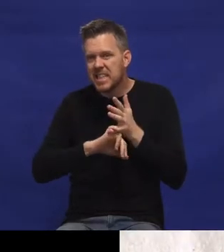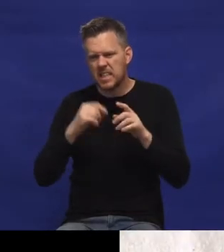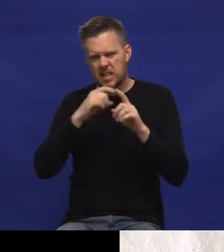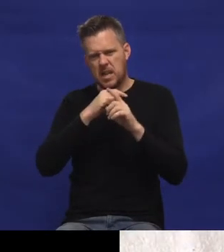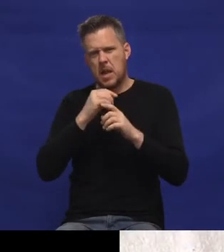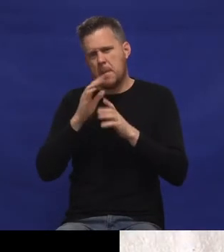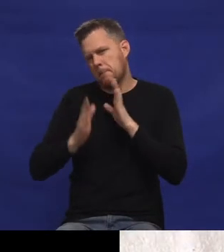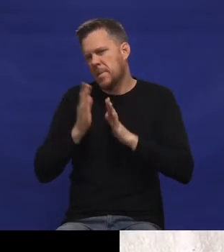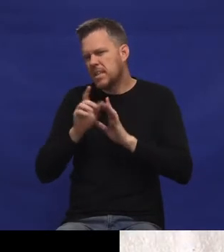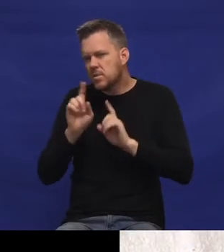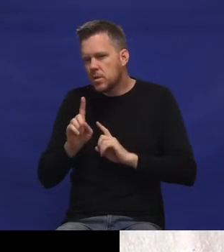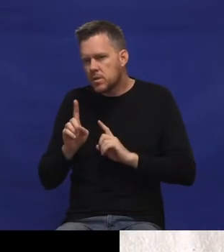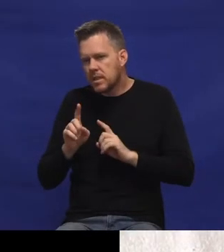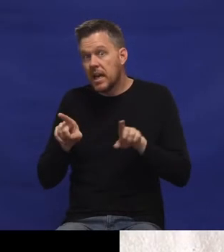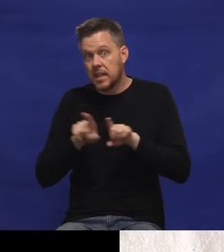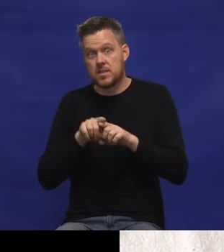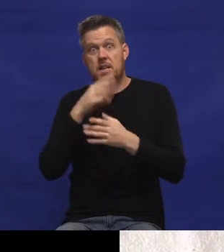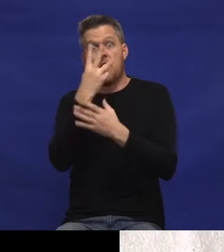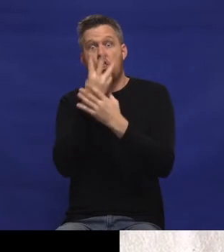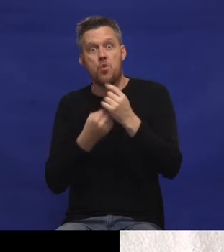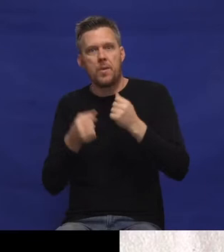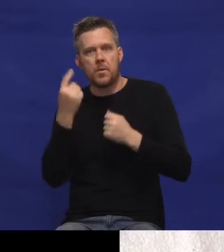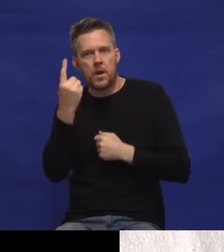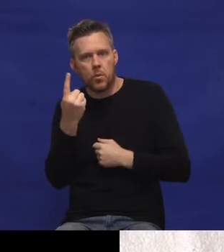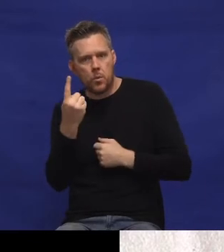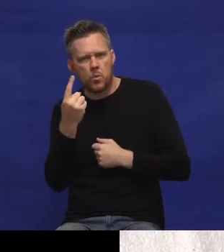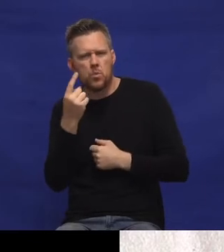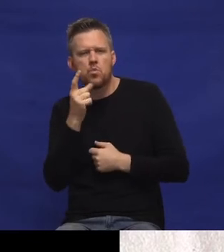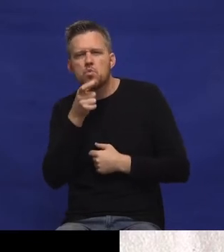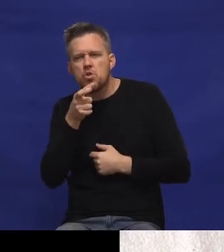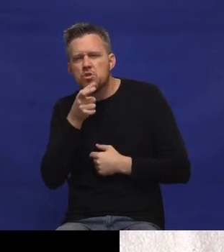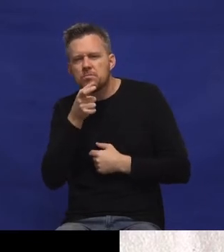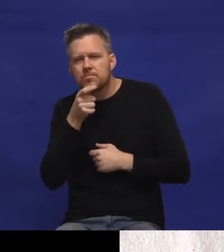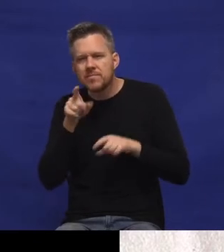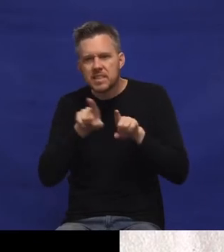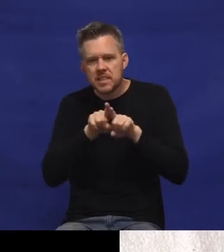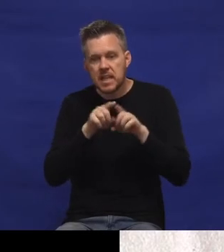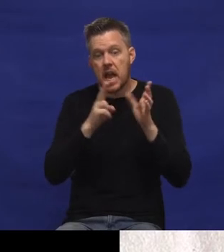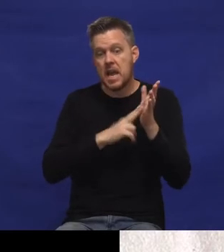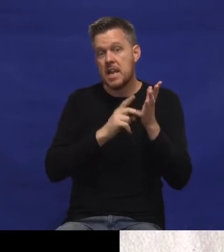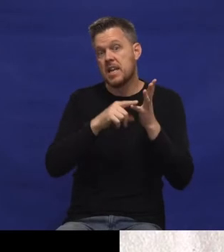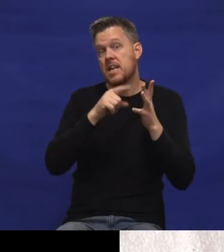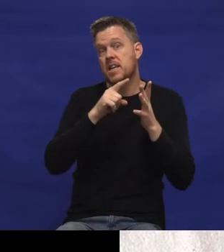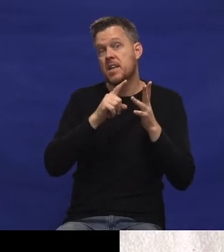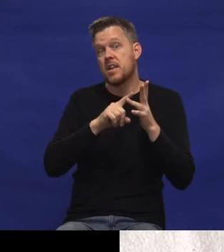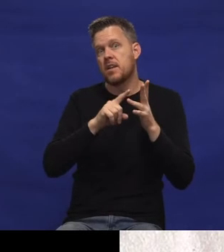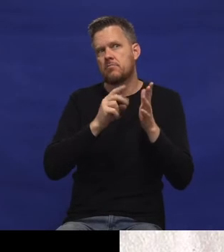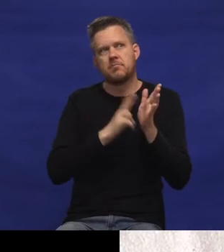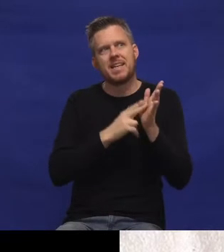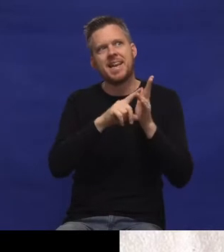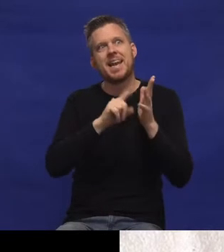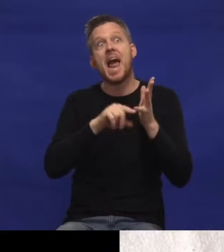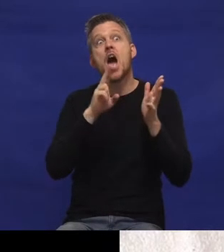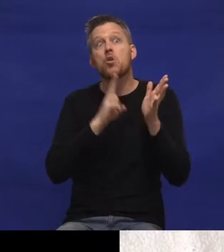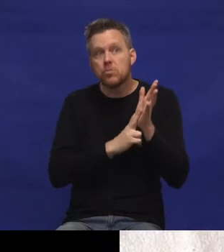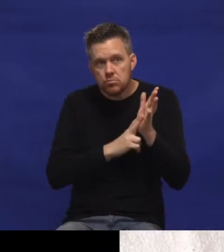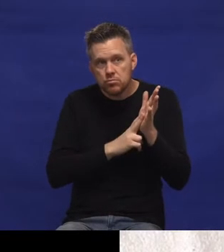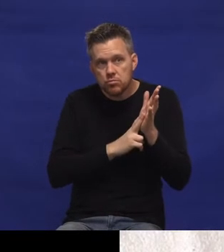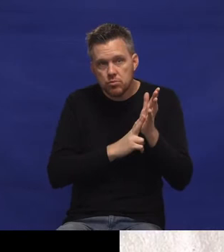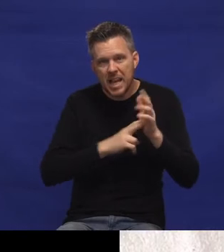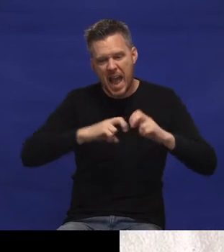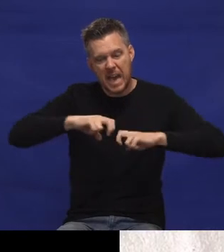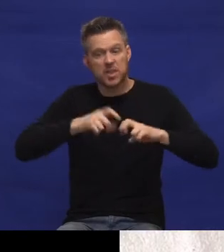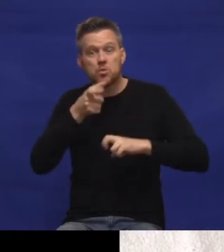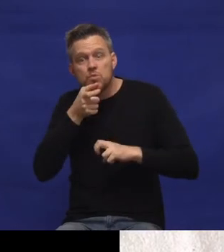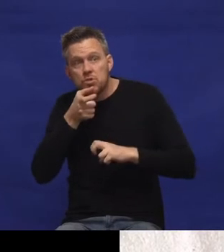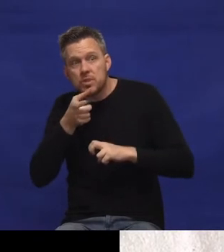It's a trinity word. It's a noun, a verb, and an adjective. This